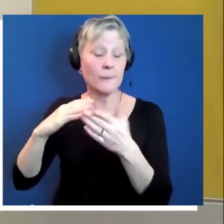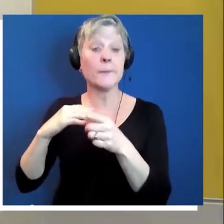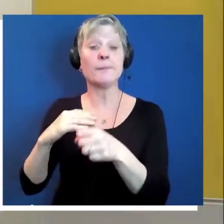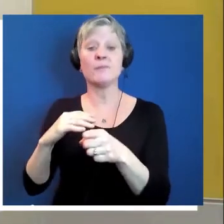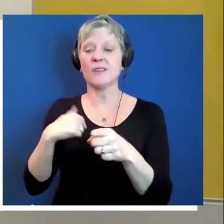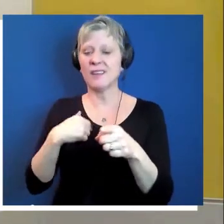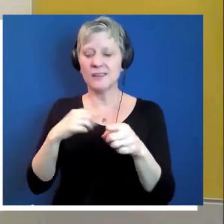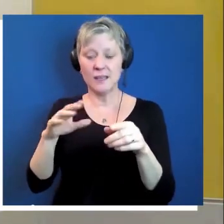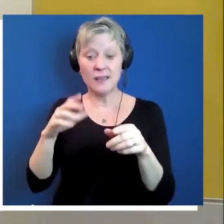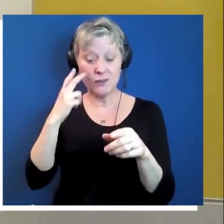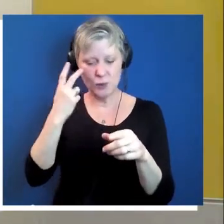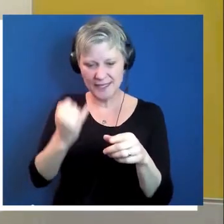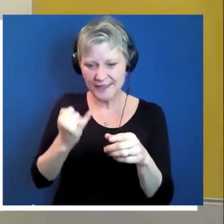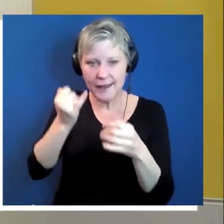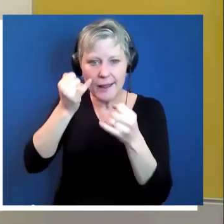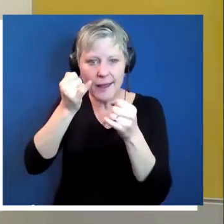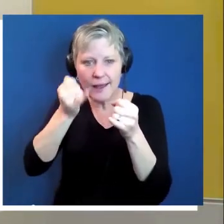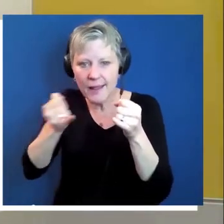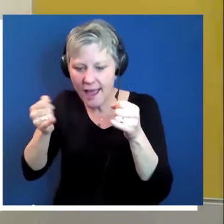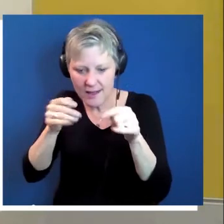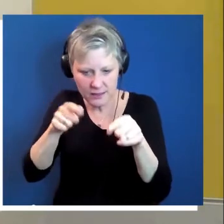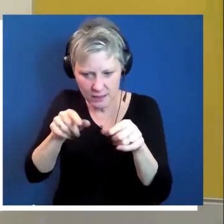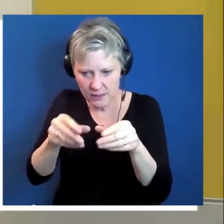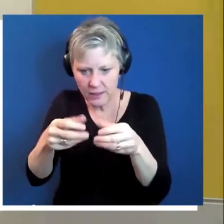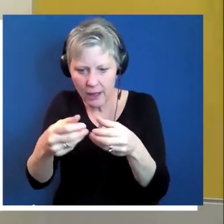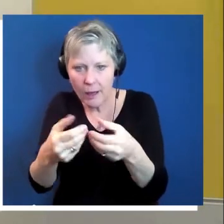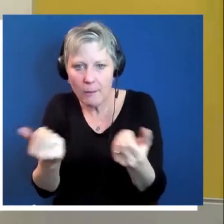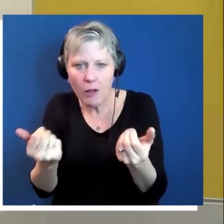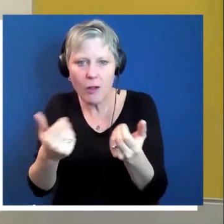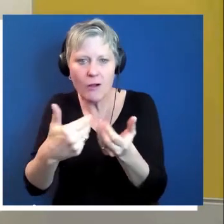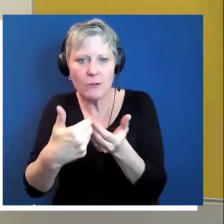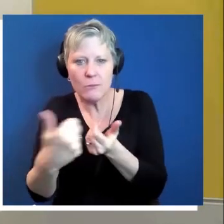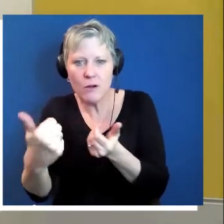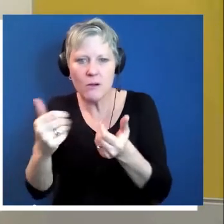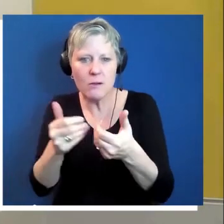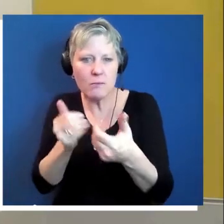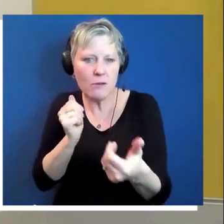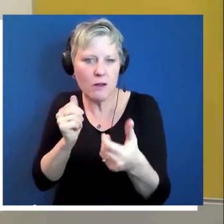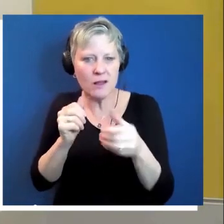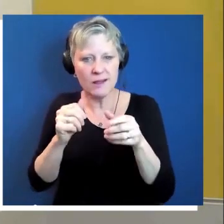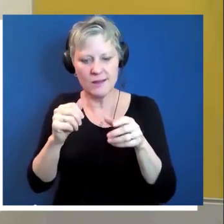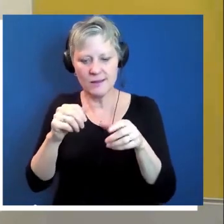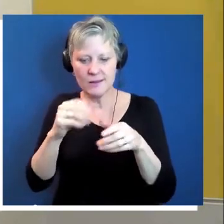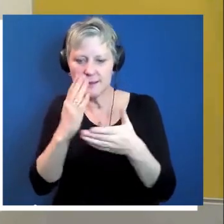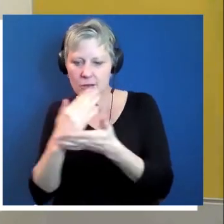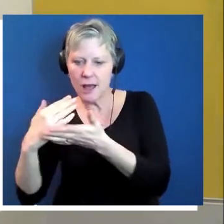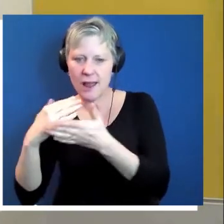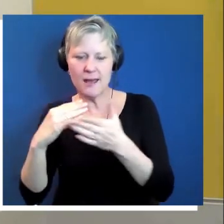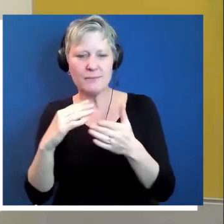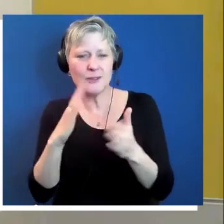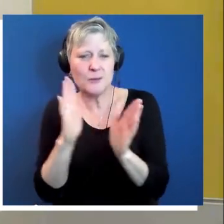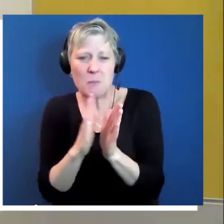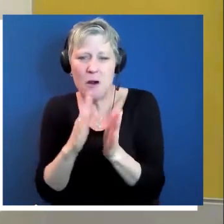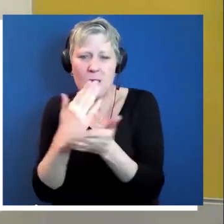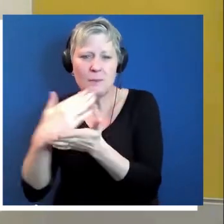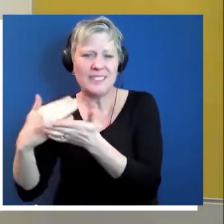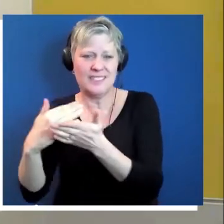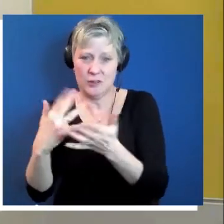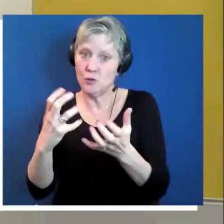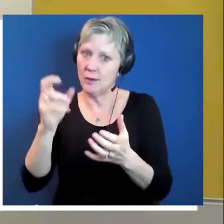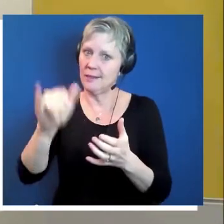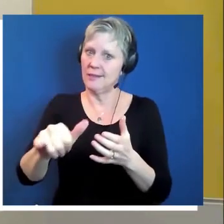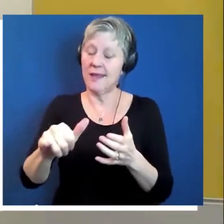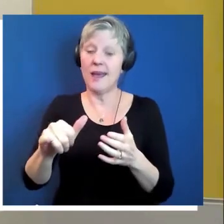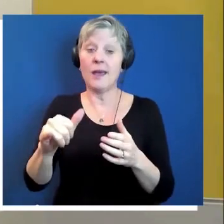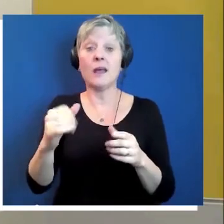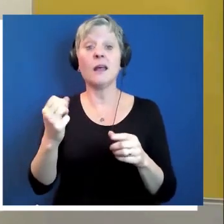almost has little lines. Think about it that way. And all you have to do is just pull them apart. See how they're the bite-sized pieces? That's what you're looking for.